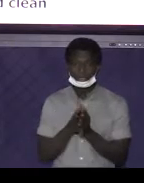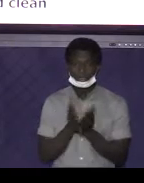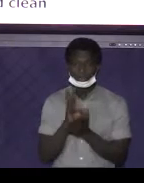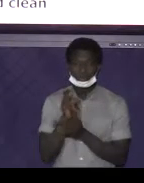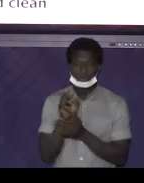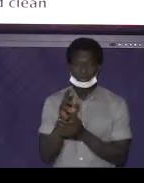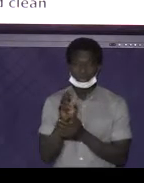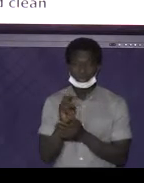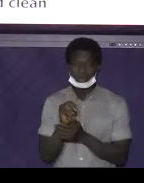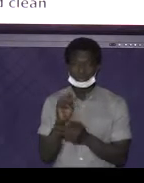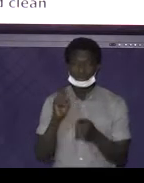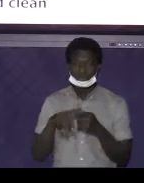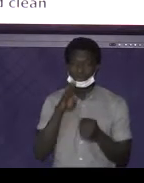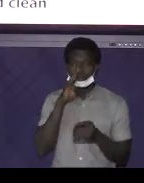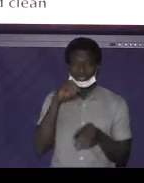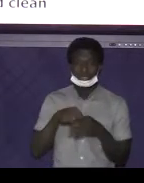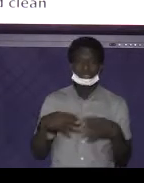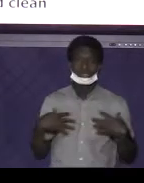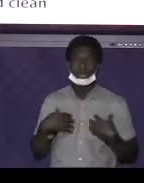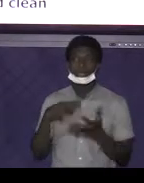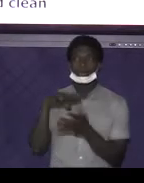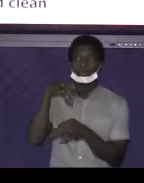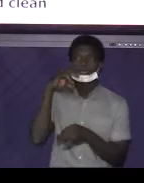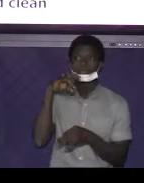To be in animal spirits.